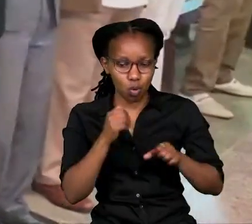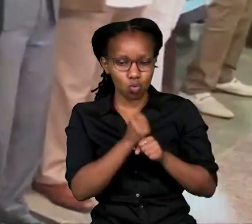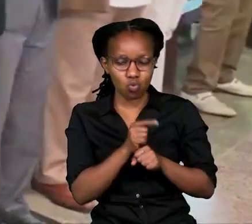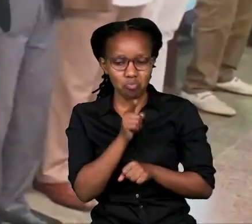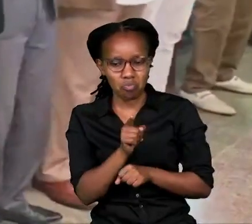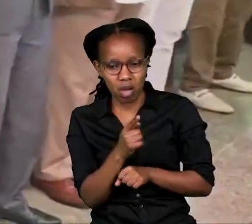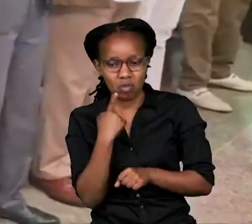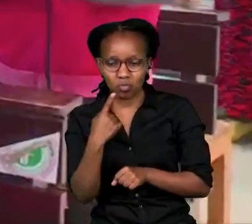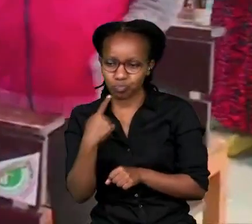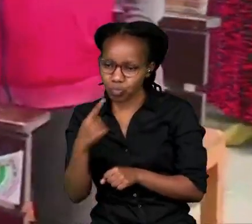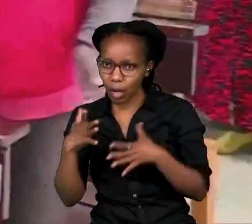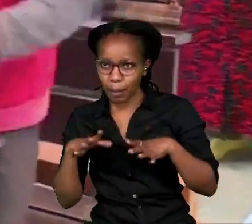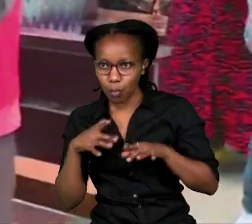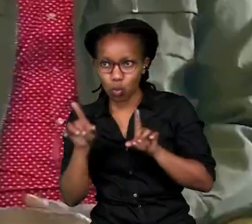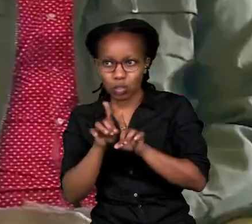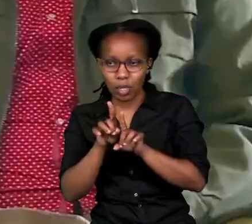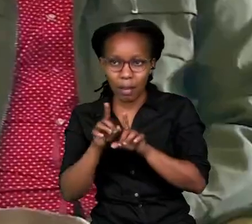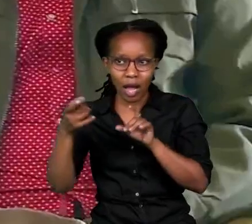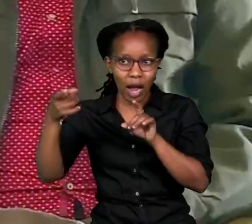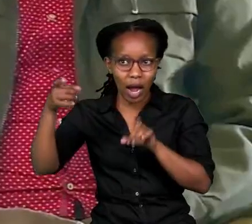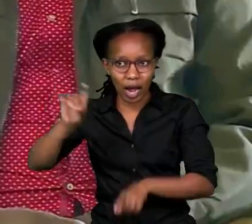tell your people to do this. You even increase some of